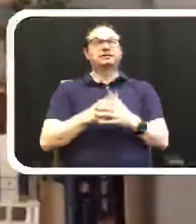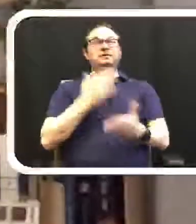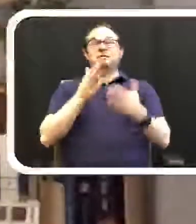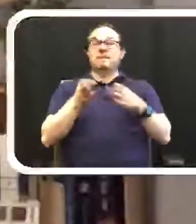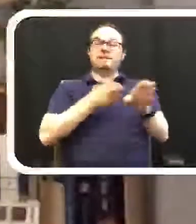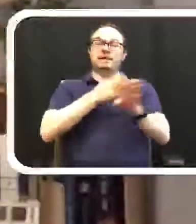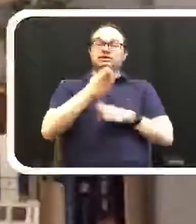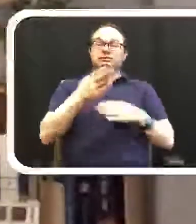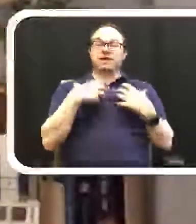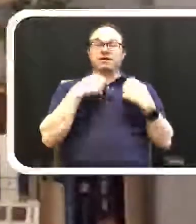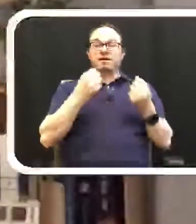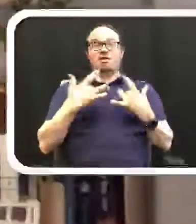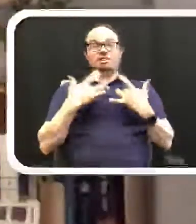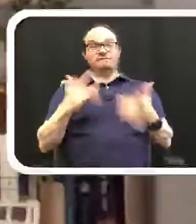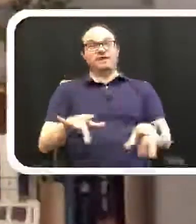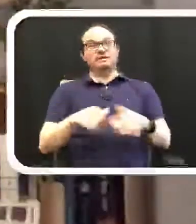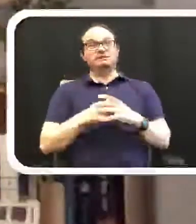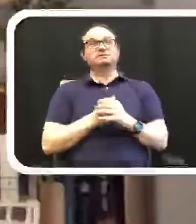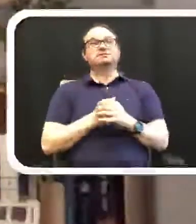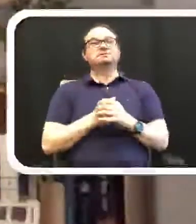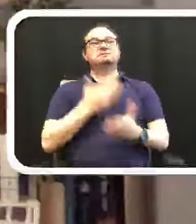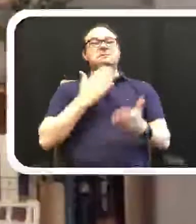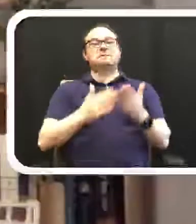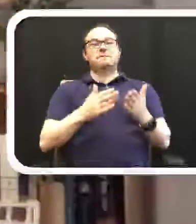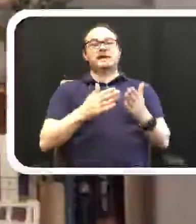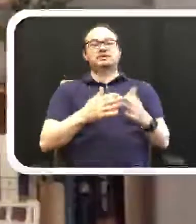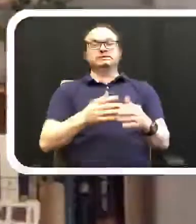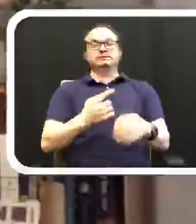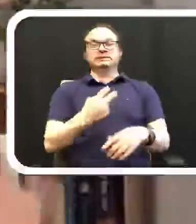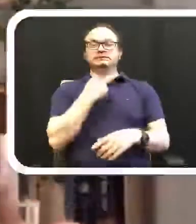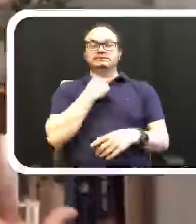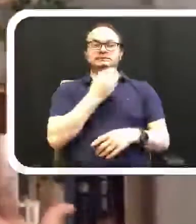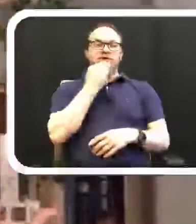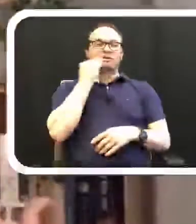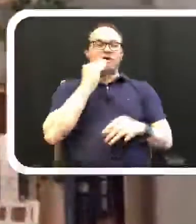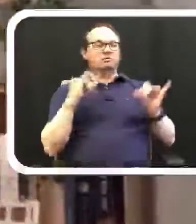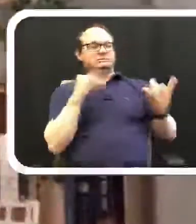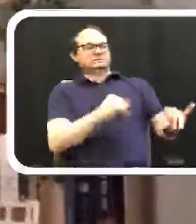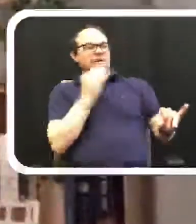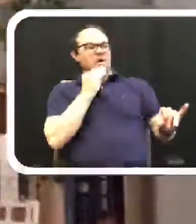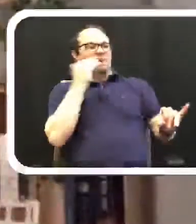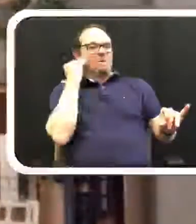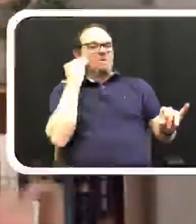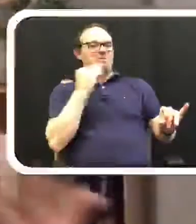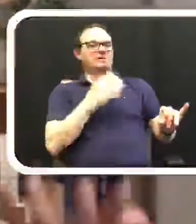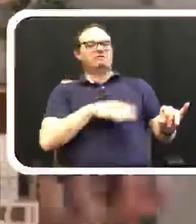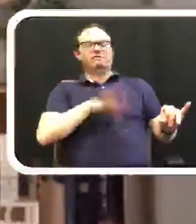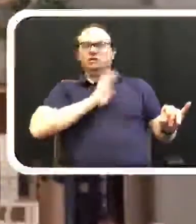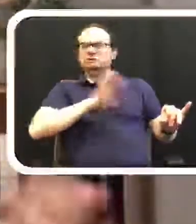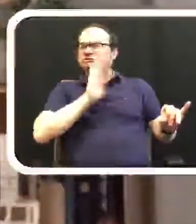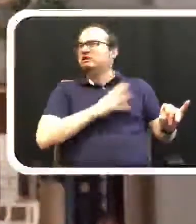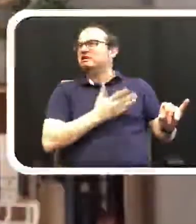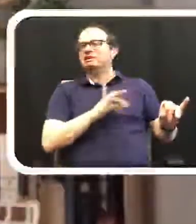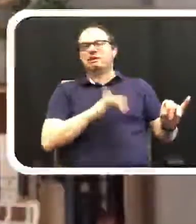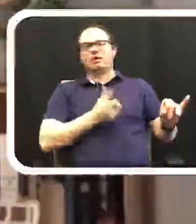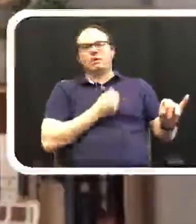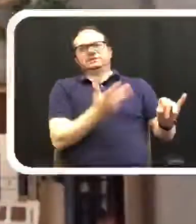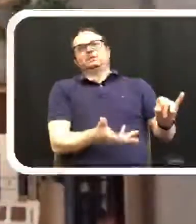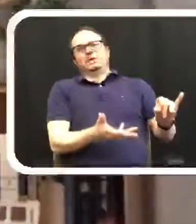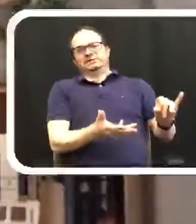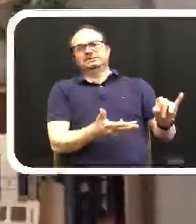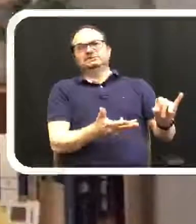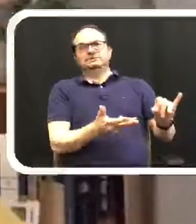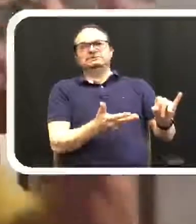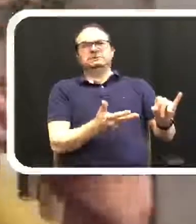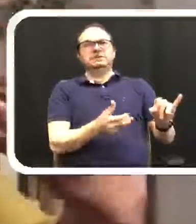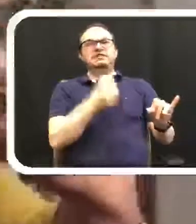major health event. Maybe it's being quarantined at home and you're frustrated you need a way to express that's